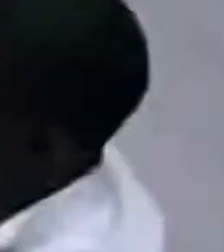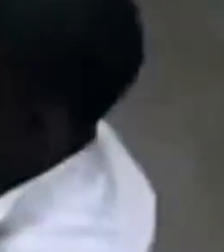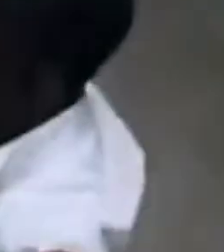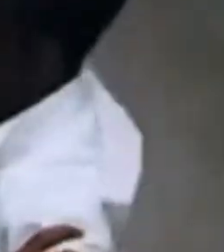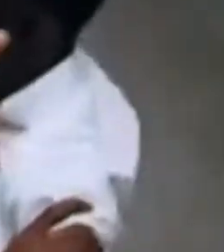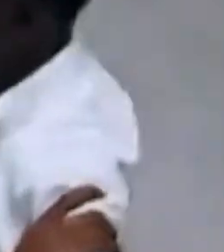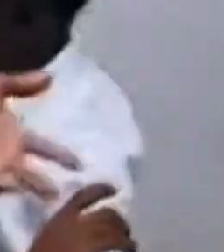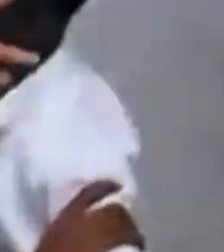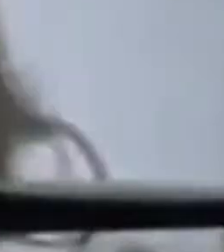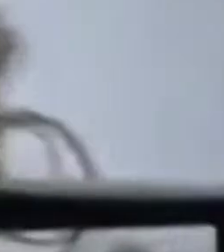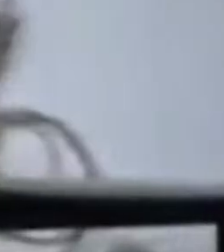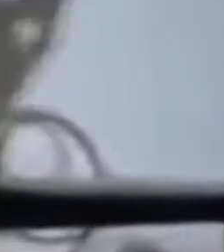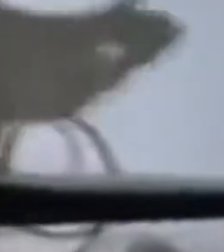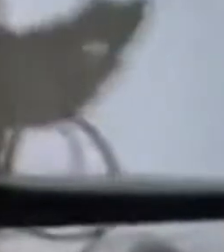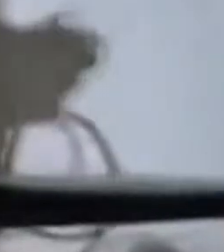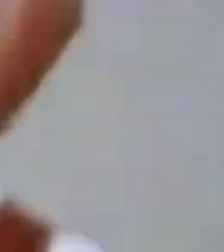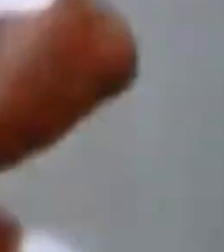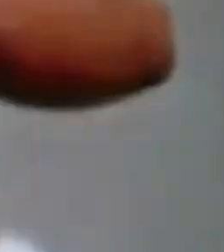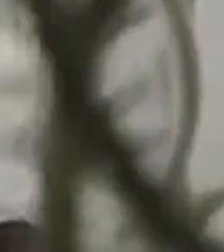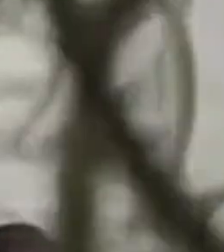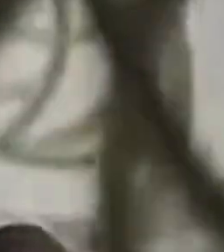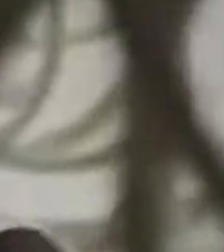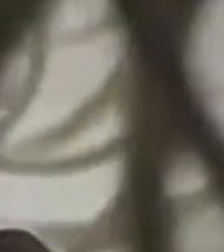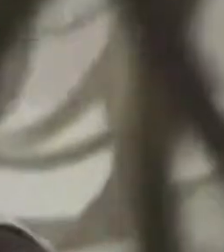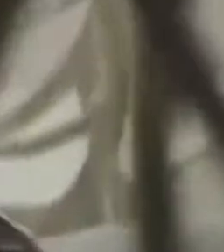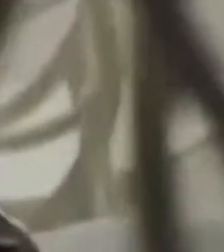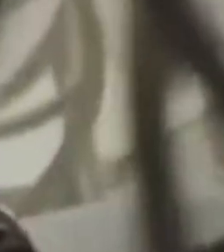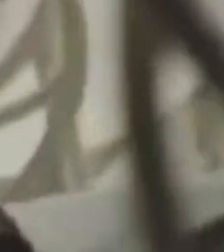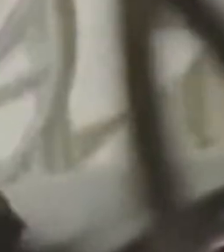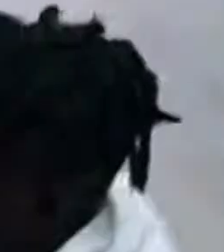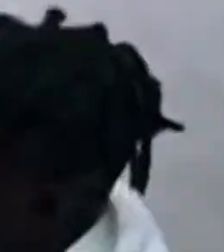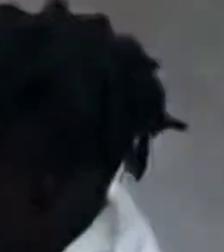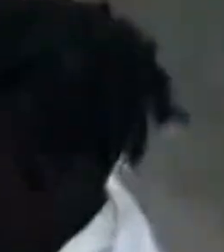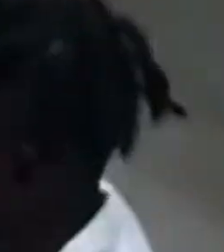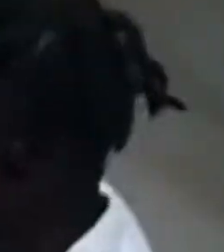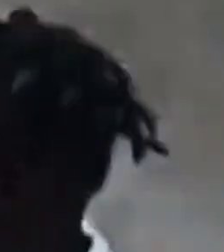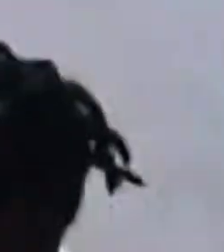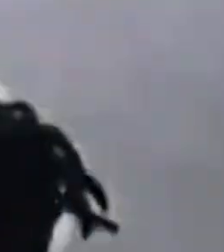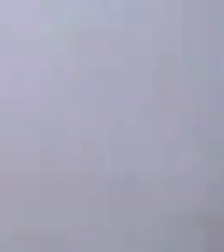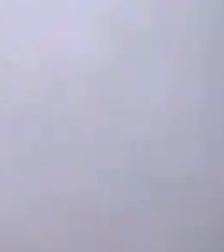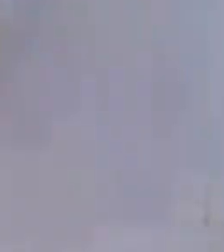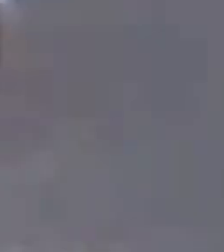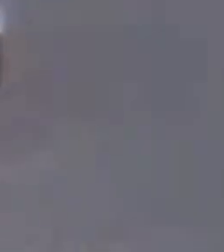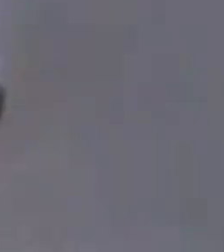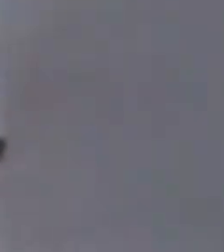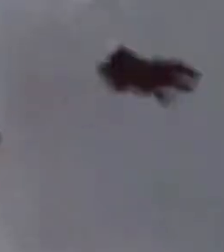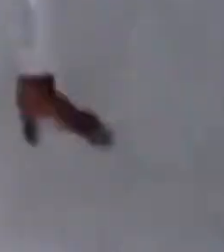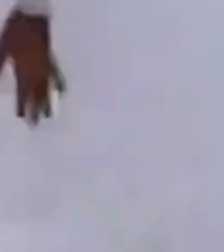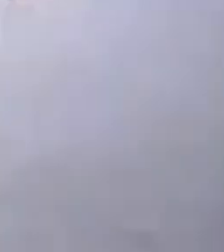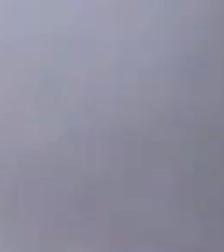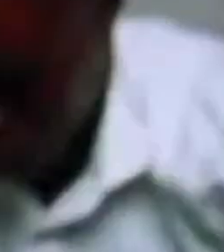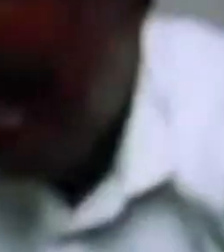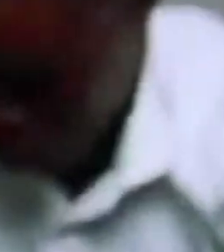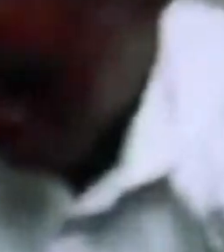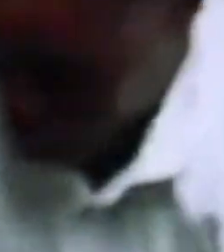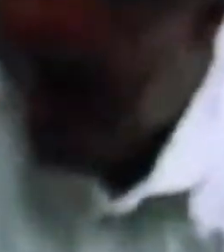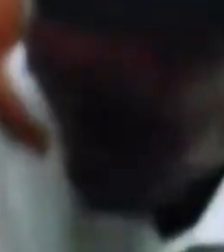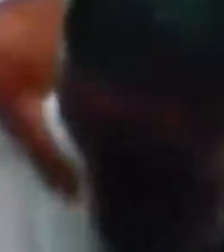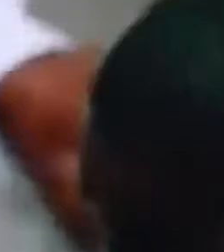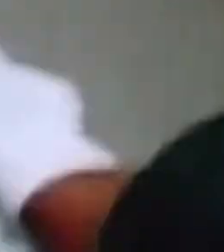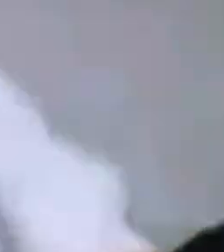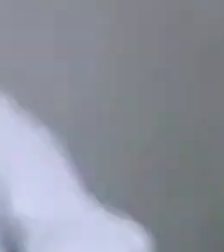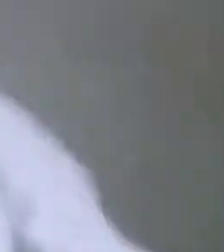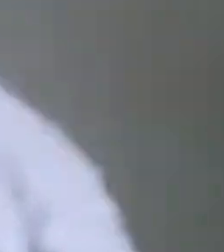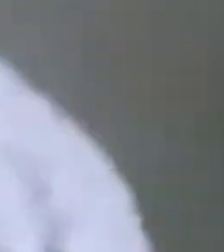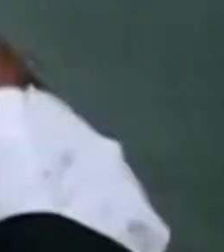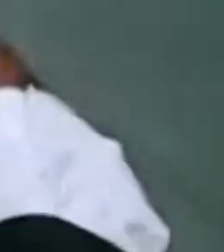him. He said, make disciples in my name. Preacher, man, I got some bread and went to fish. Now I feed the masses. See, I would battle with myself to try and fight the sin